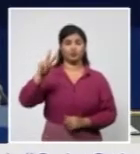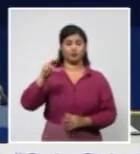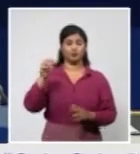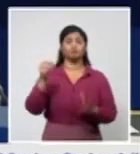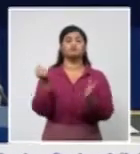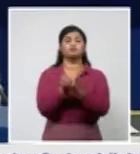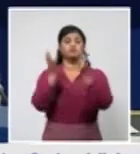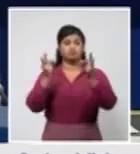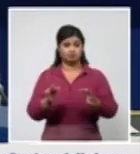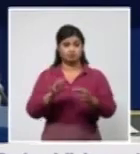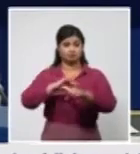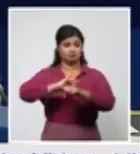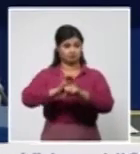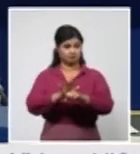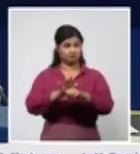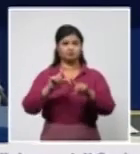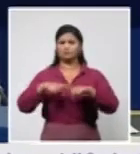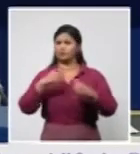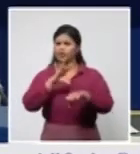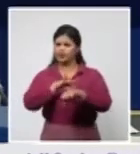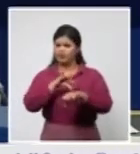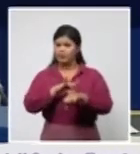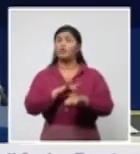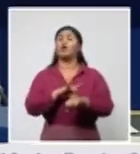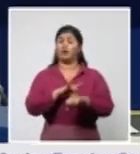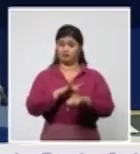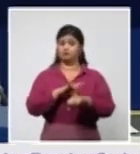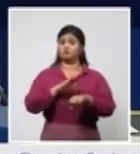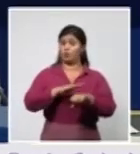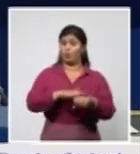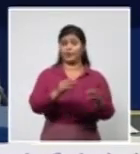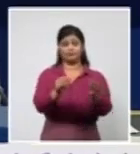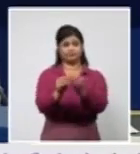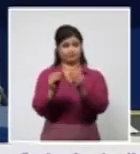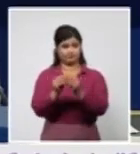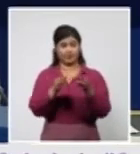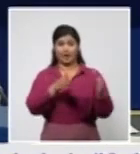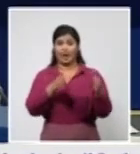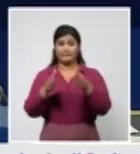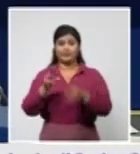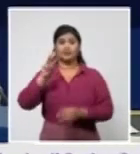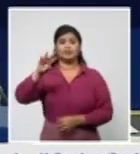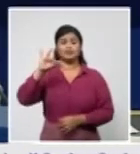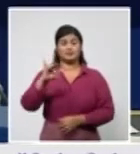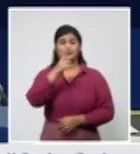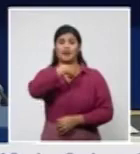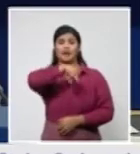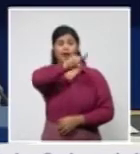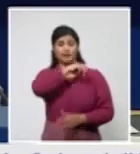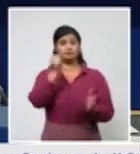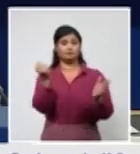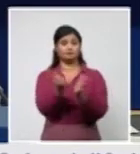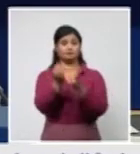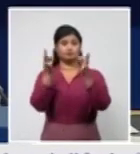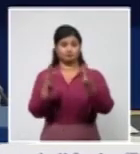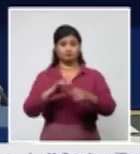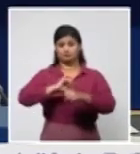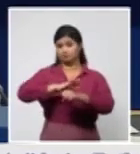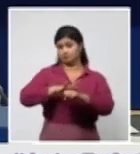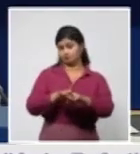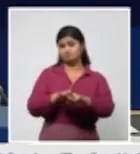situation is around the world, a topic which I will touch on later. As such, to